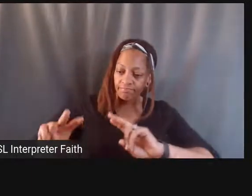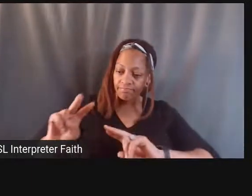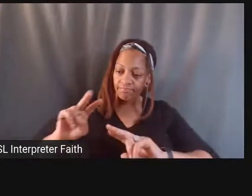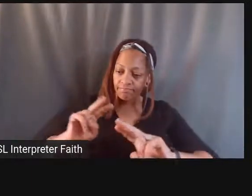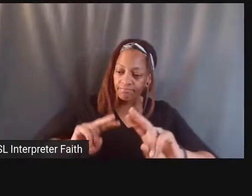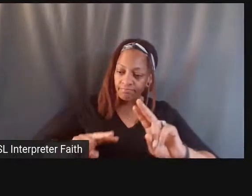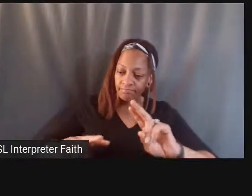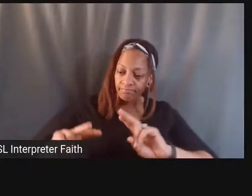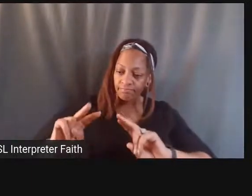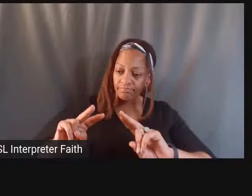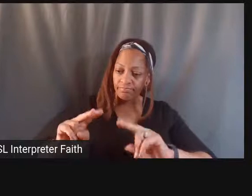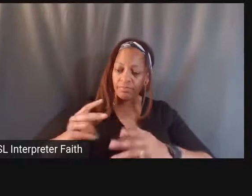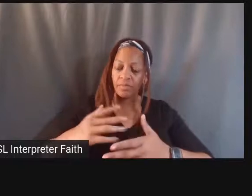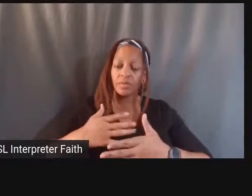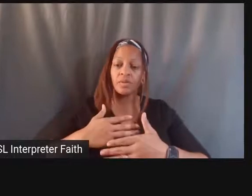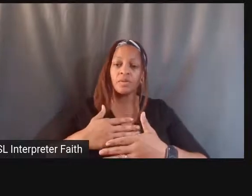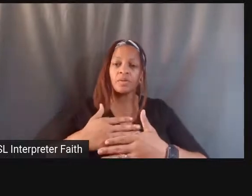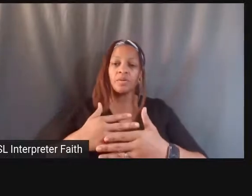breathing in,